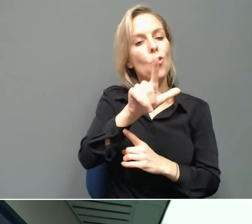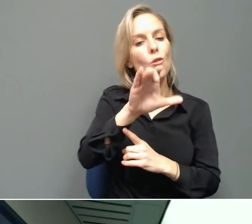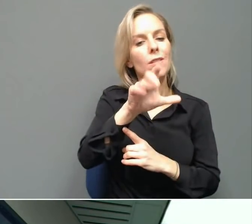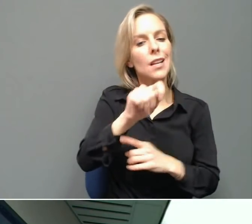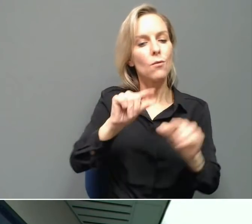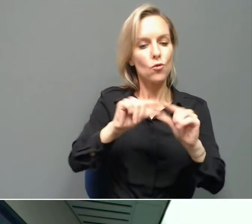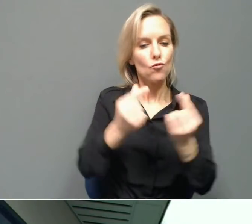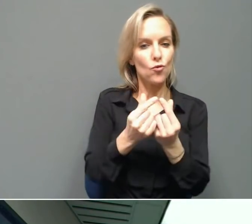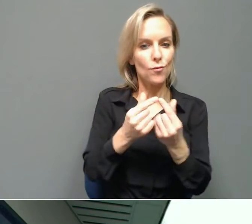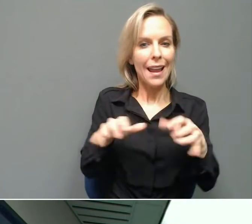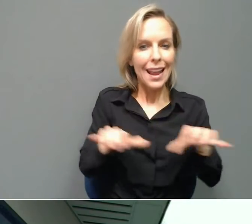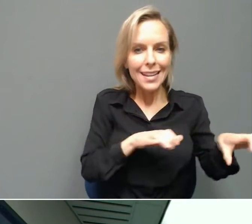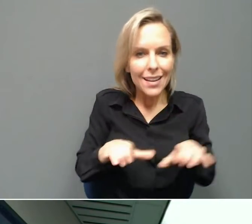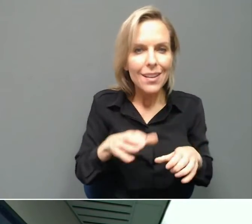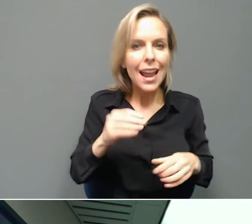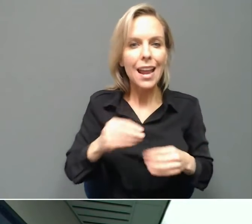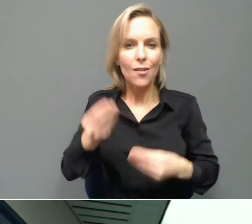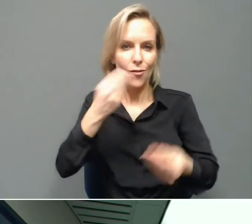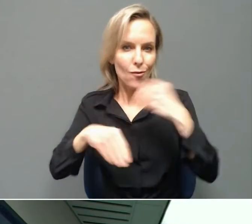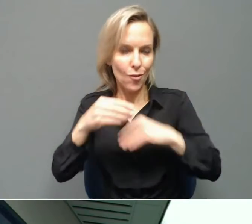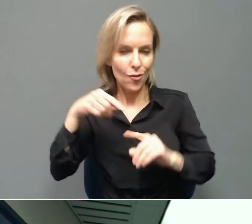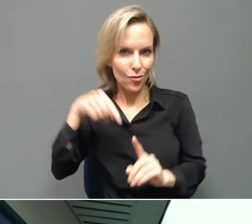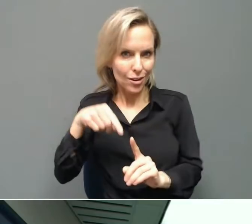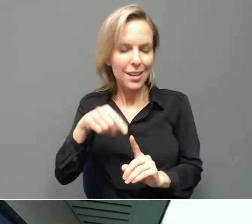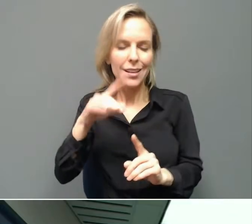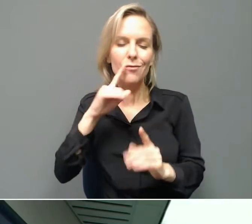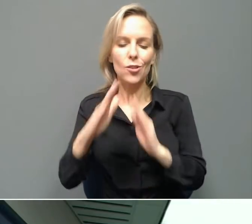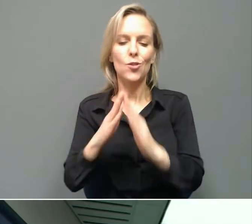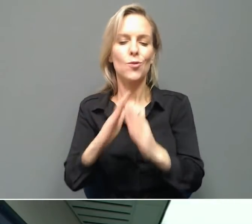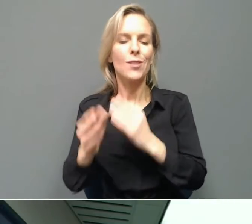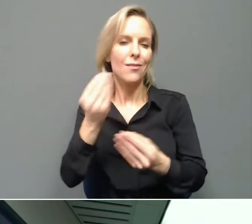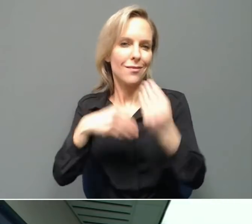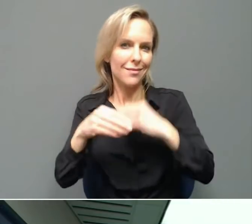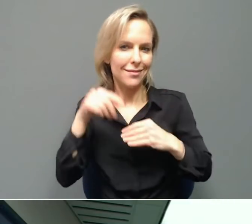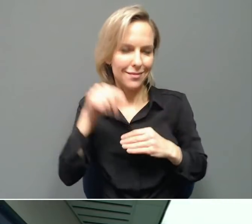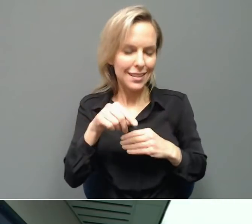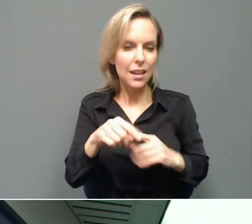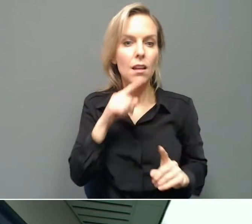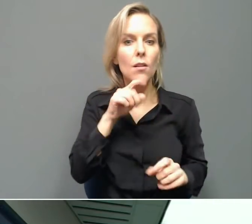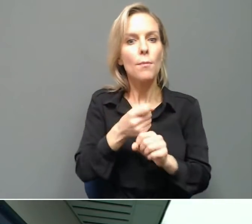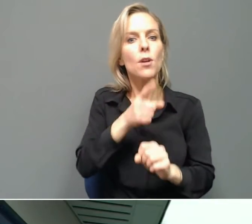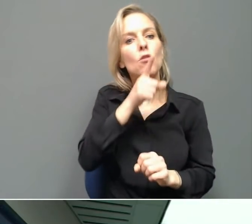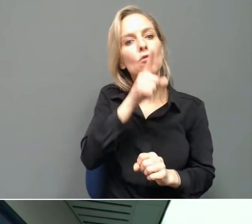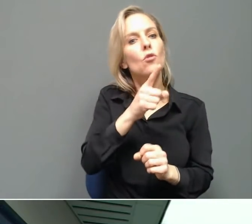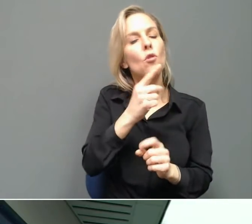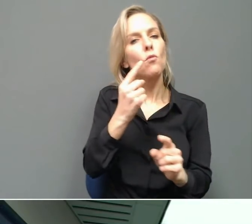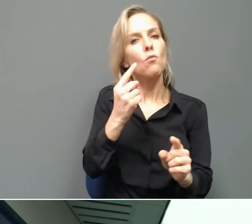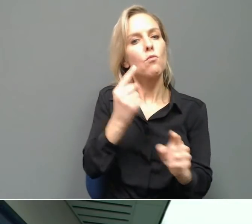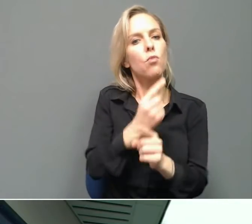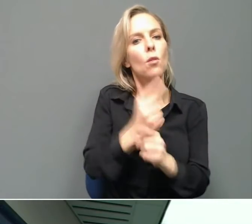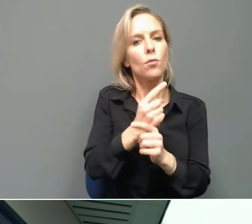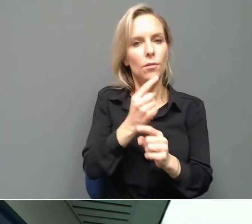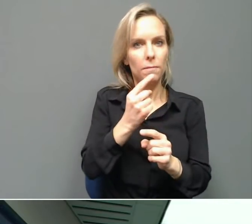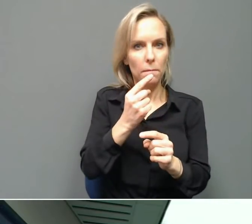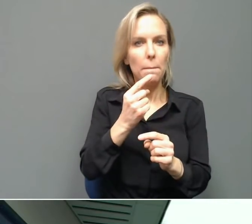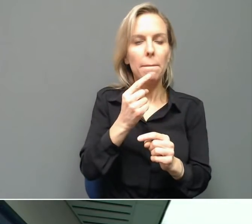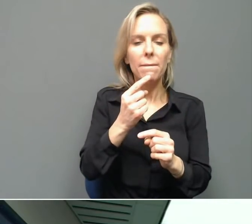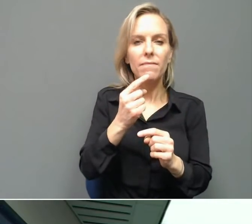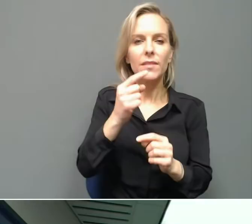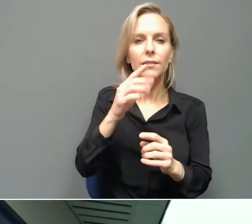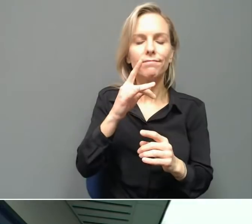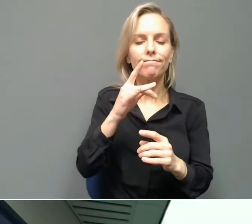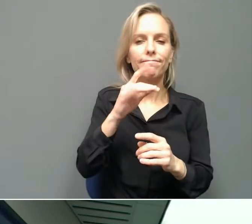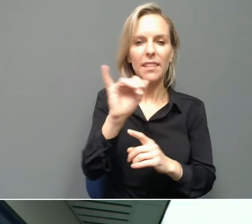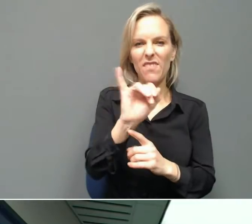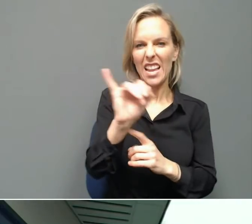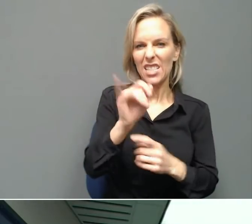Perfect, thank you. The facilities shall ensure and utilize proper infection control prevention techniques, which include wearing a